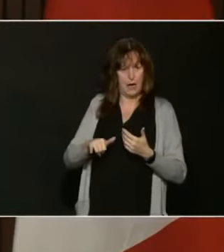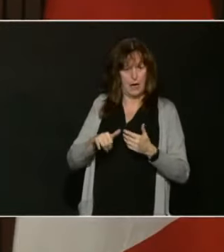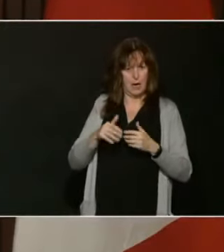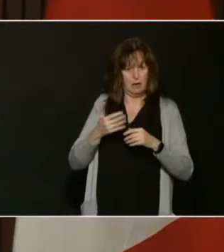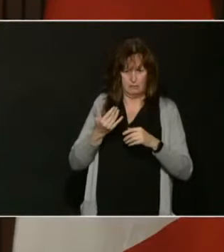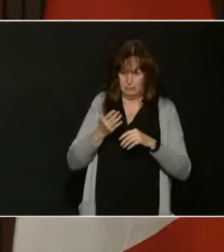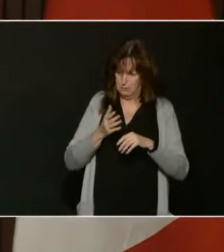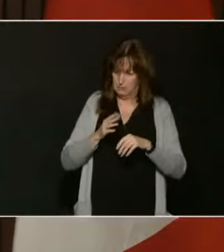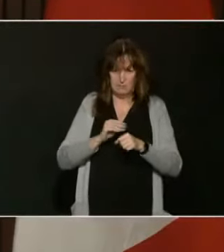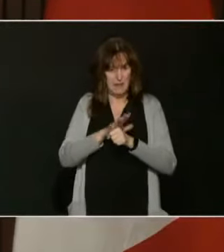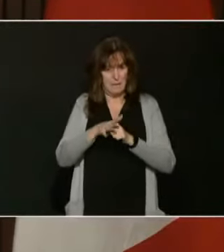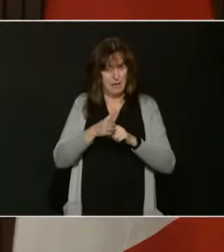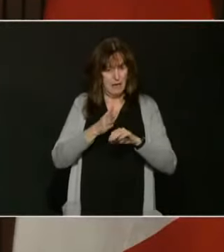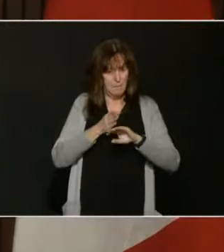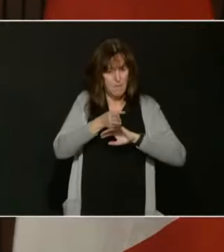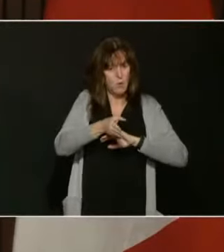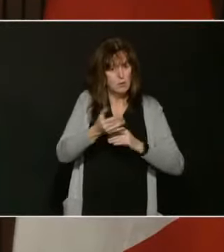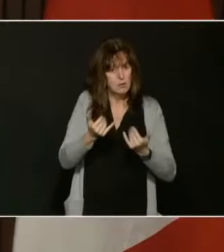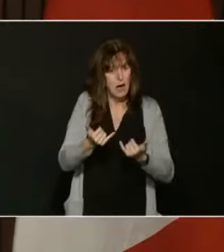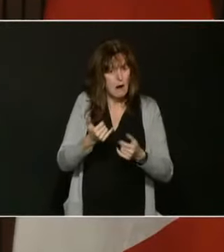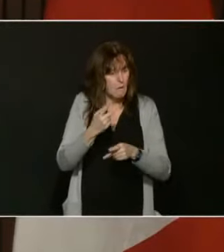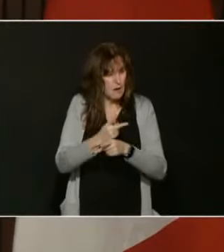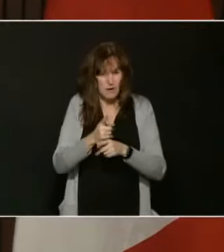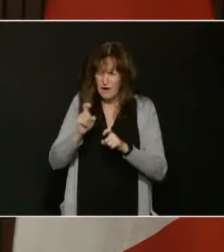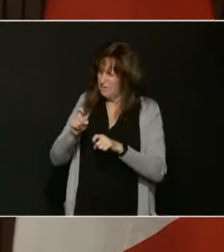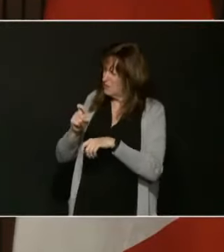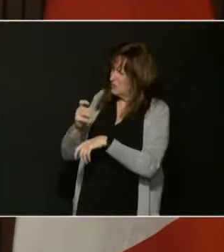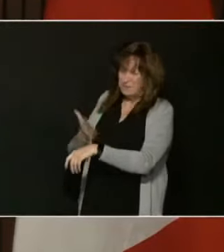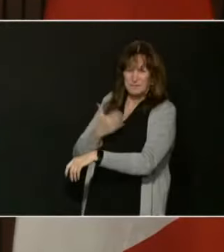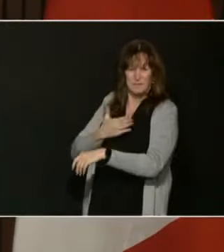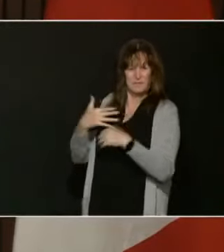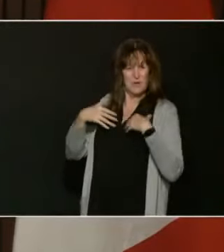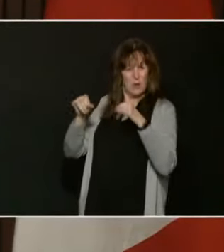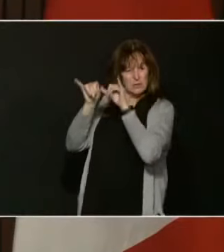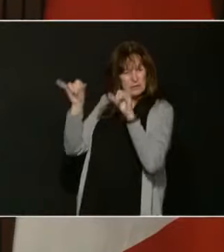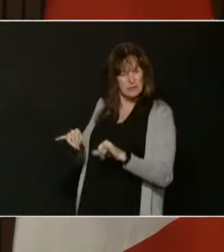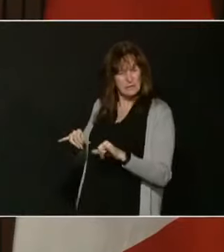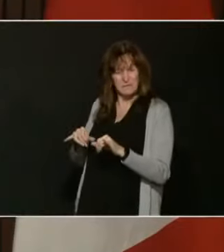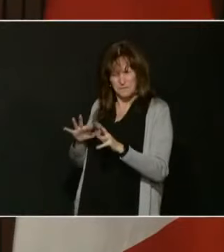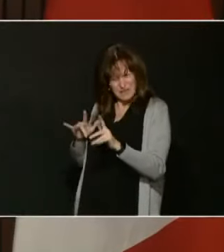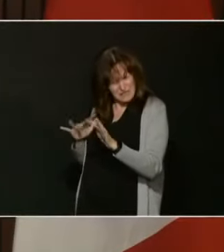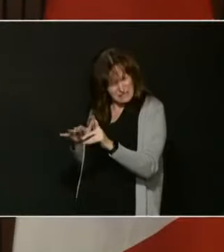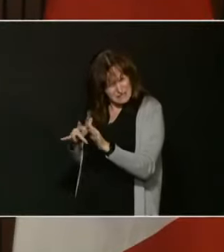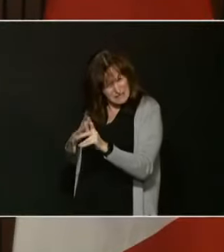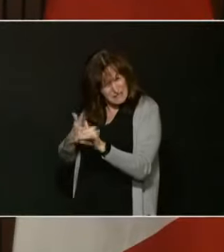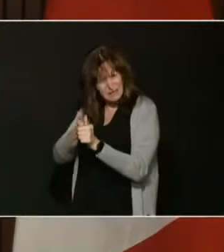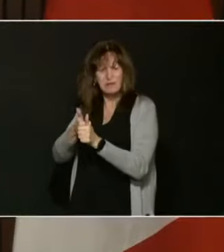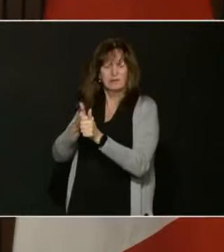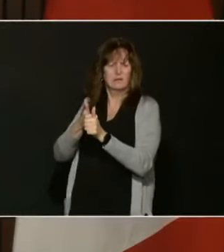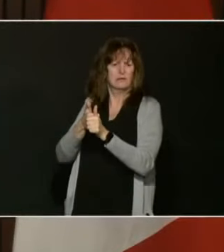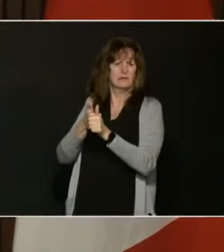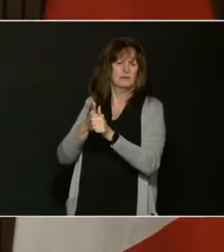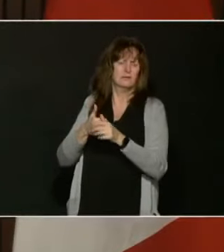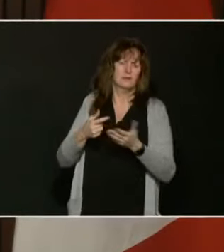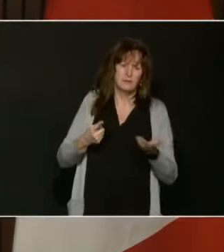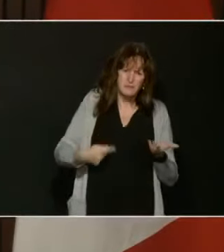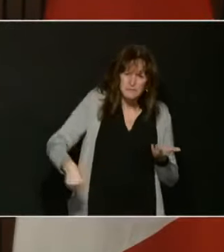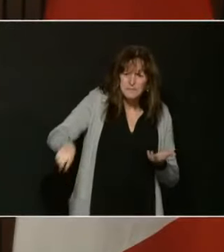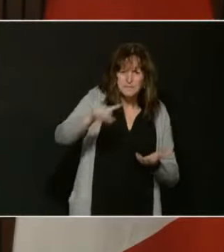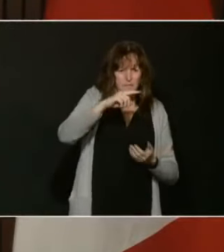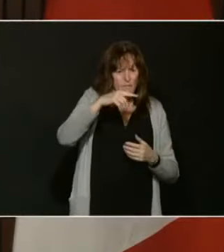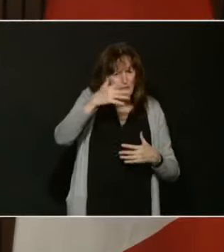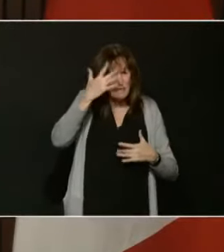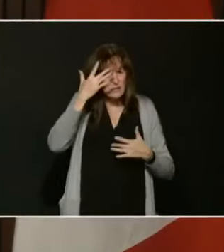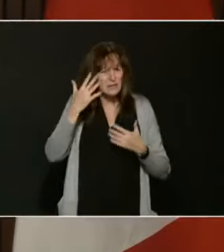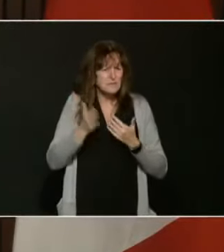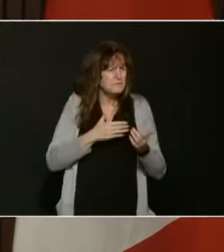ignoring COVID-19 patients and focusing on other patients. When people get sick, regardless of the cause, our hospitals will take care of them.